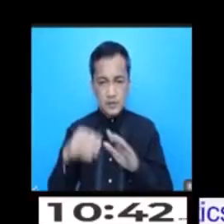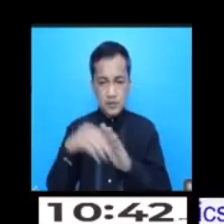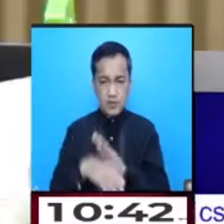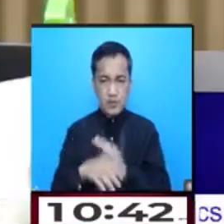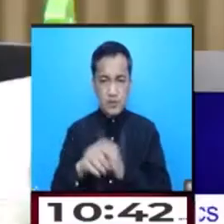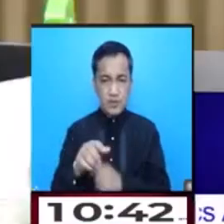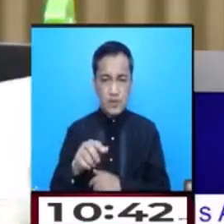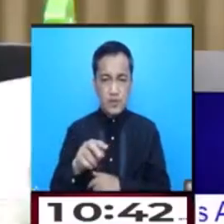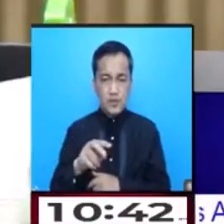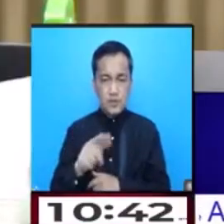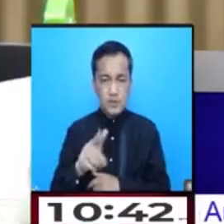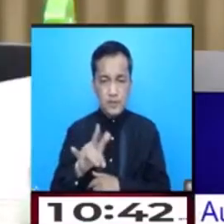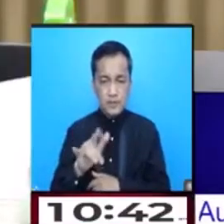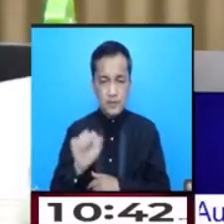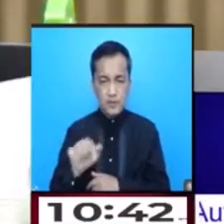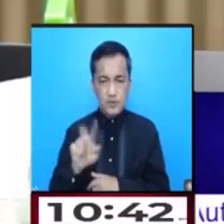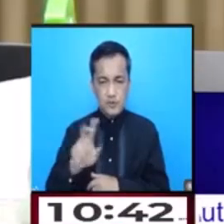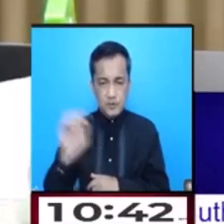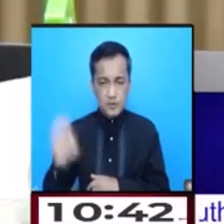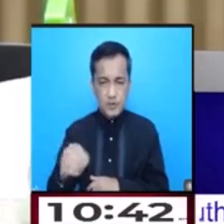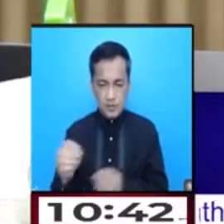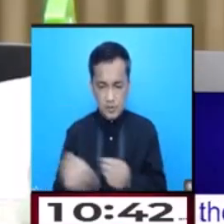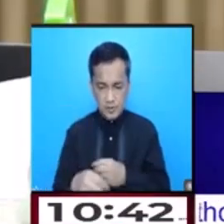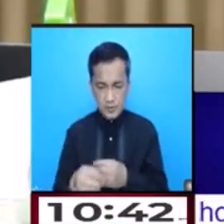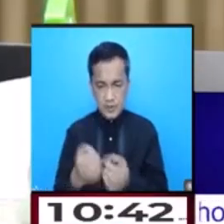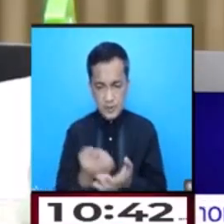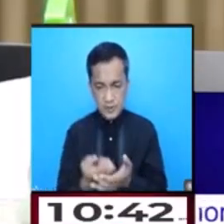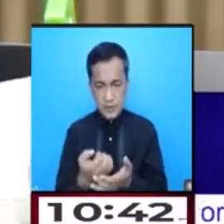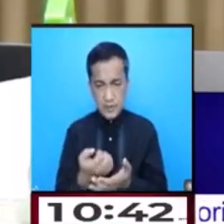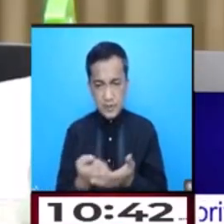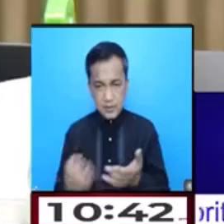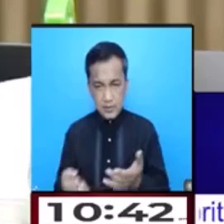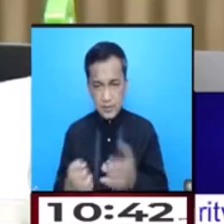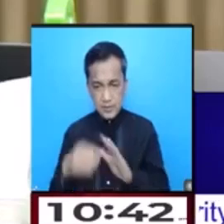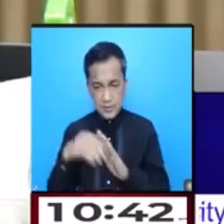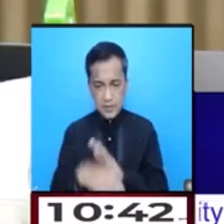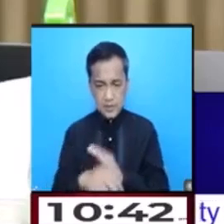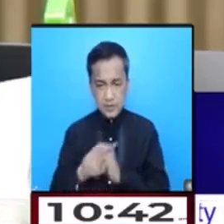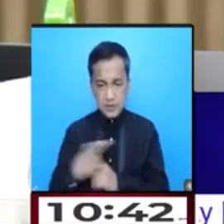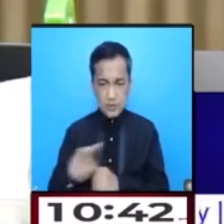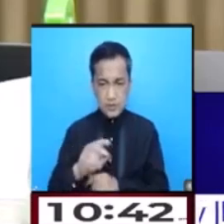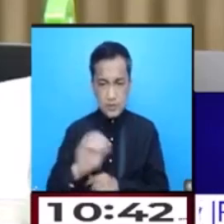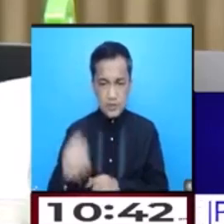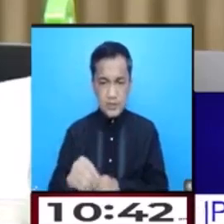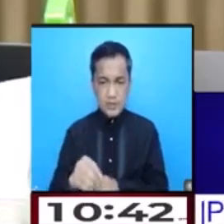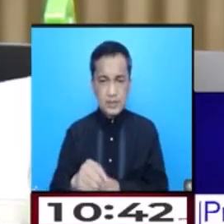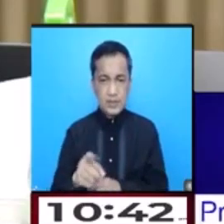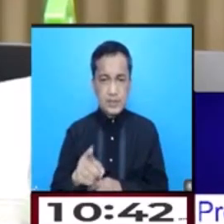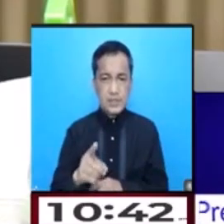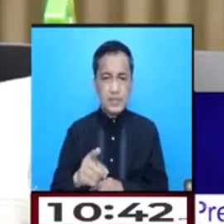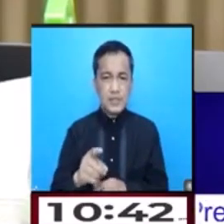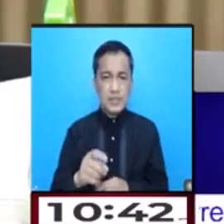equipment declined by 42%, and electronic data processing also declined by